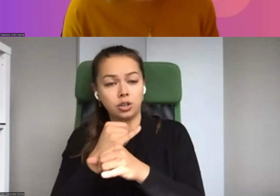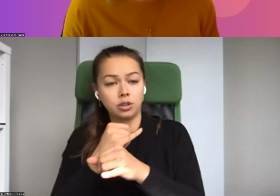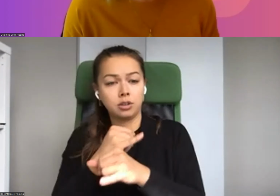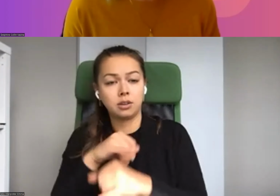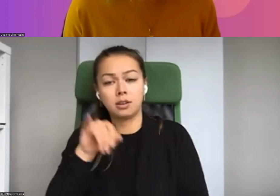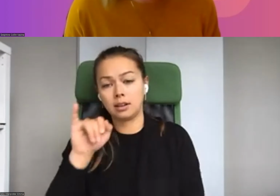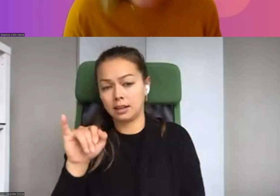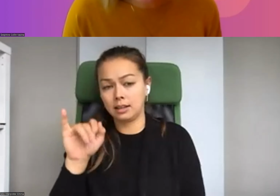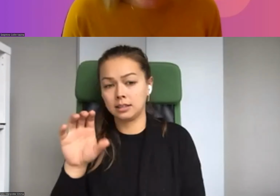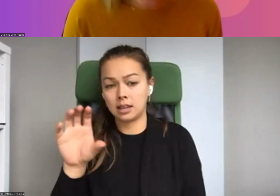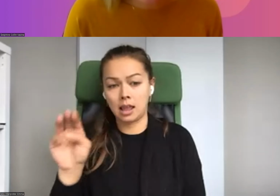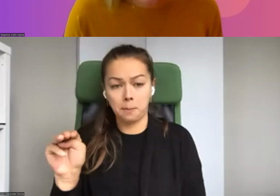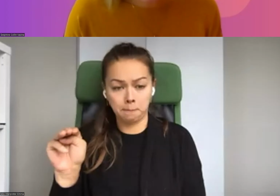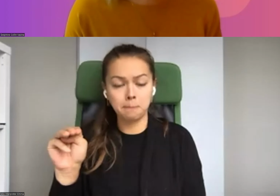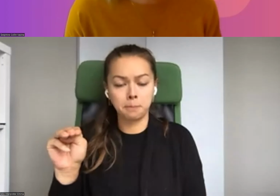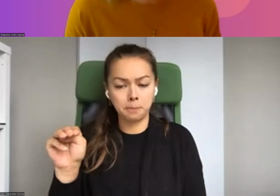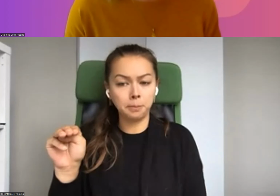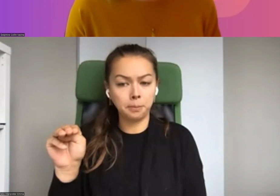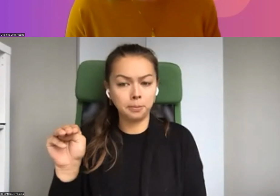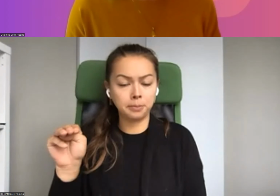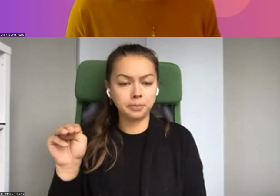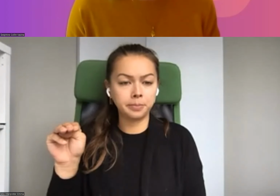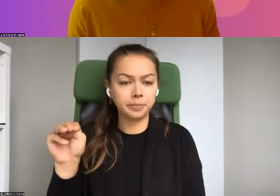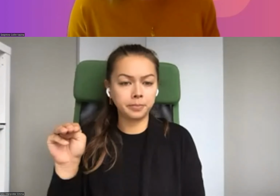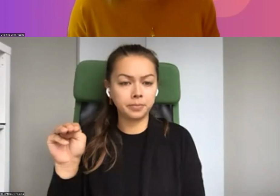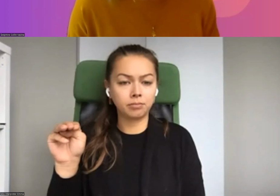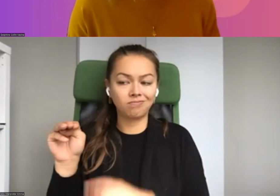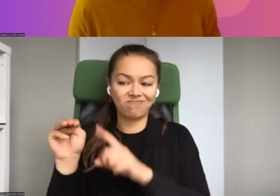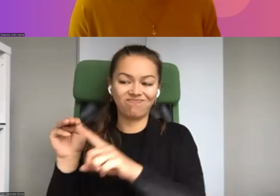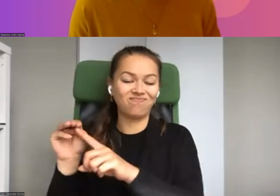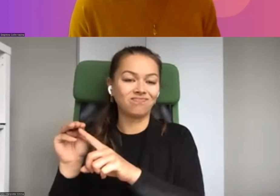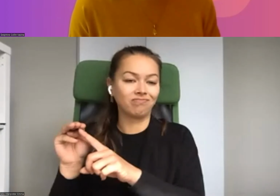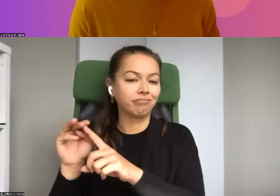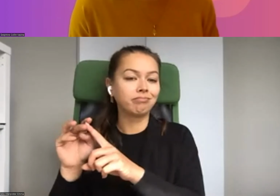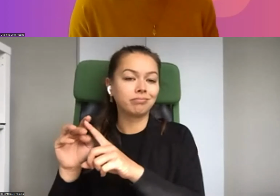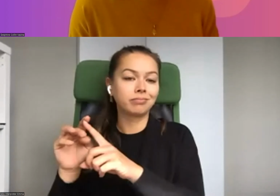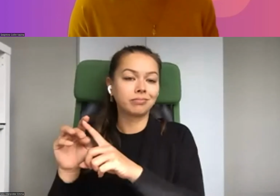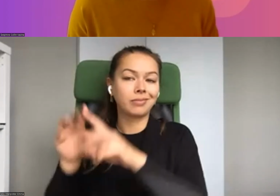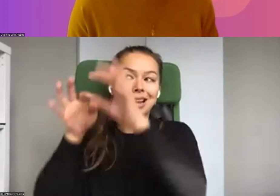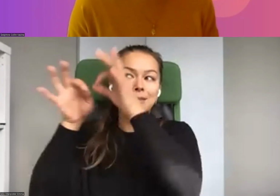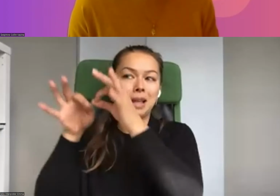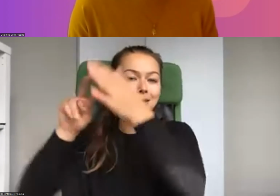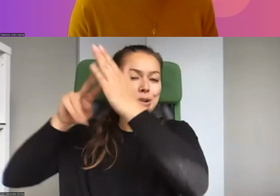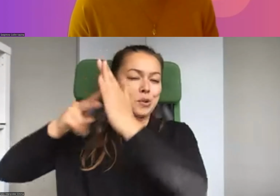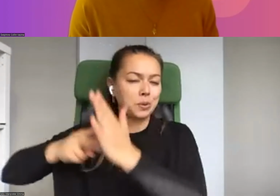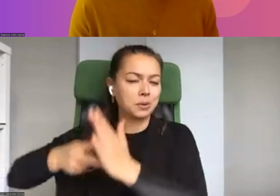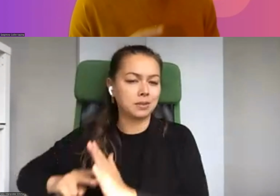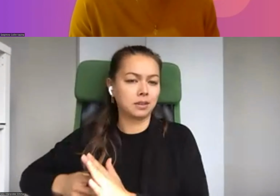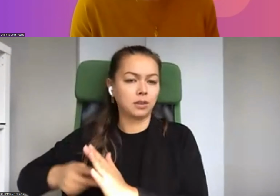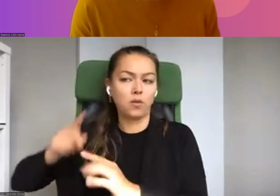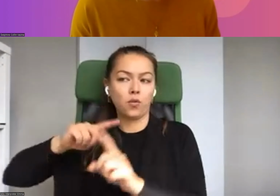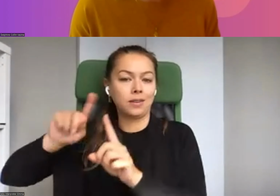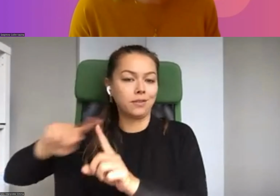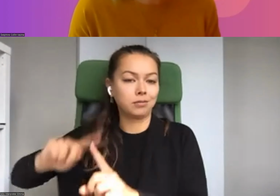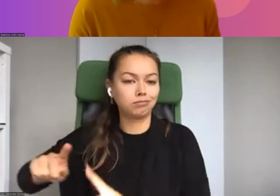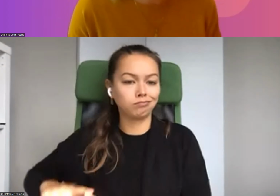ICM, which classifies disorders, introduced in 2018-2019 in the last version